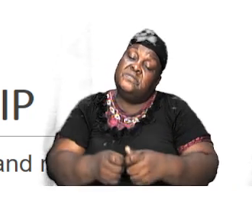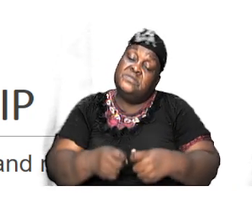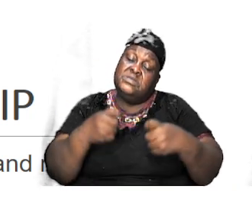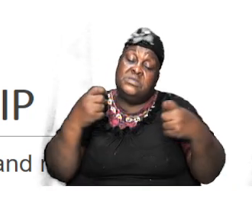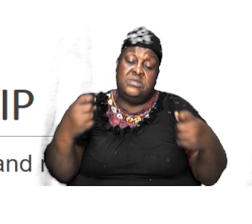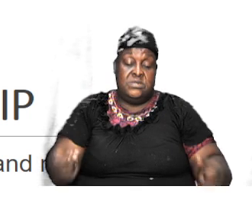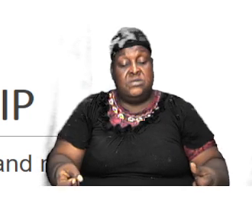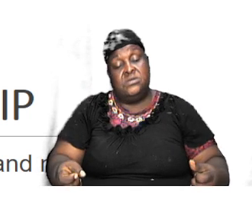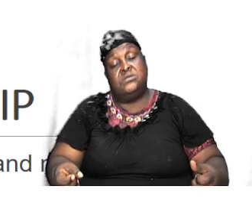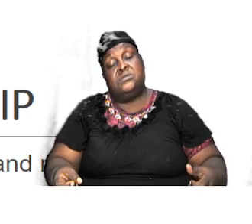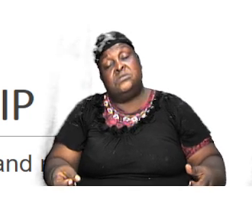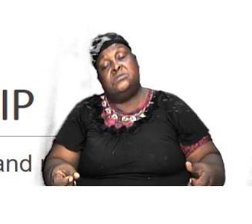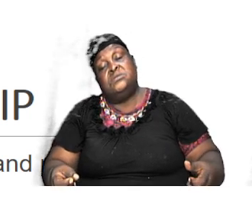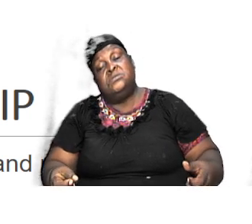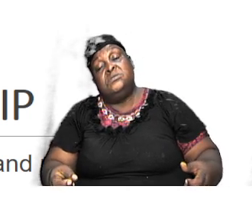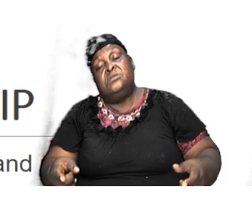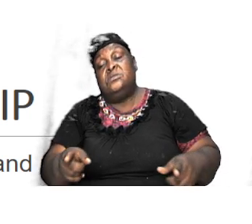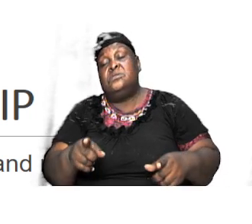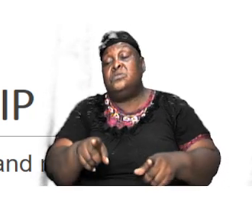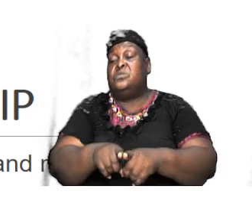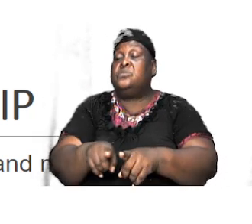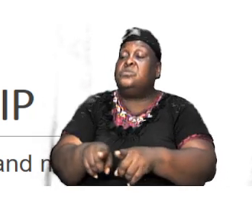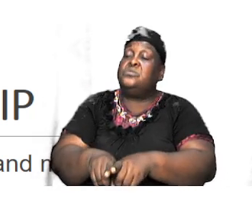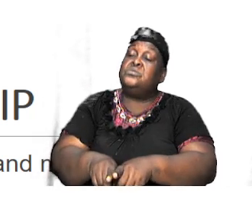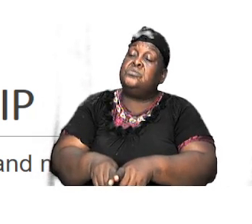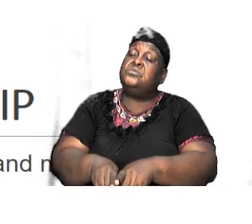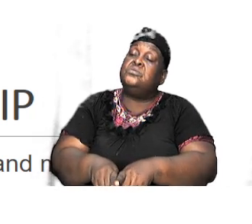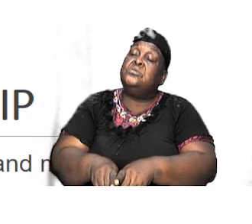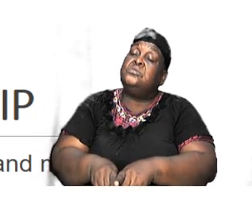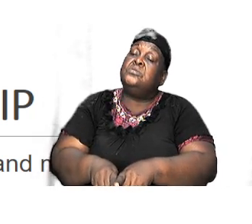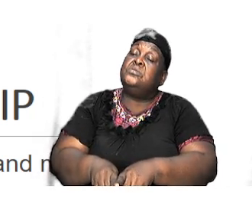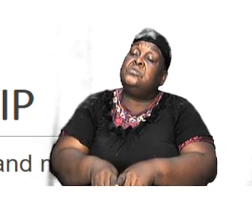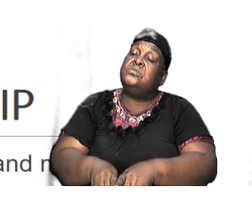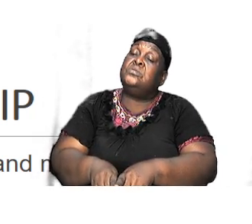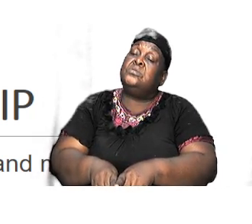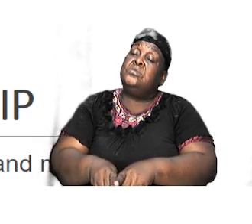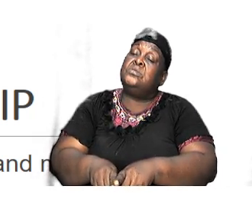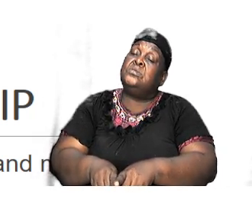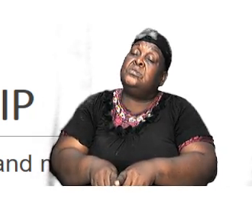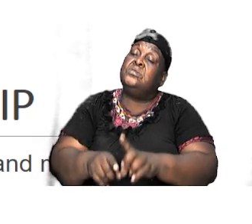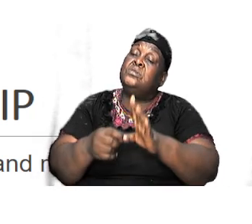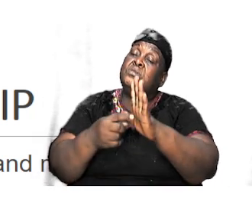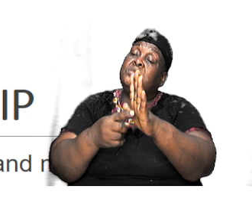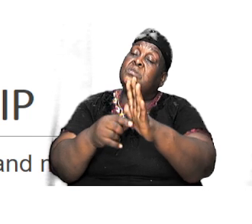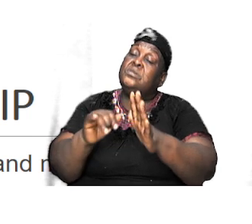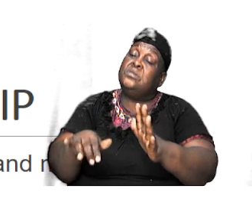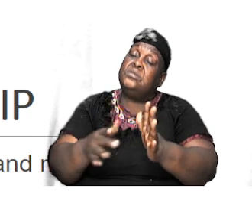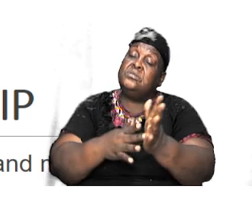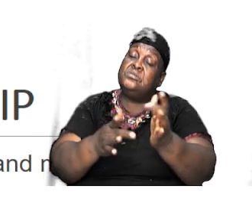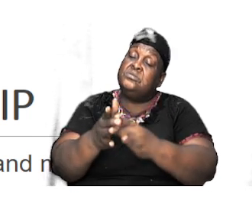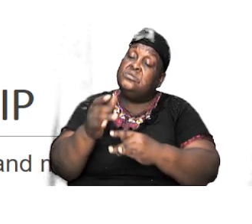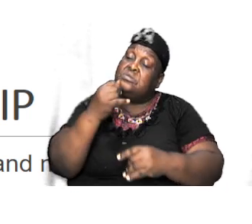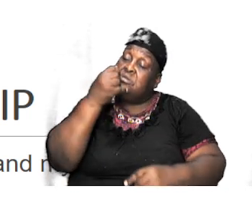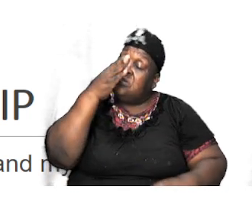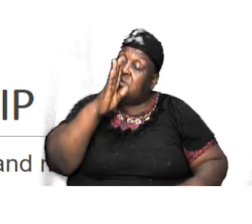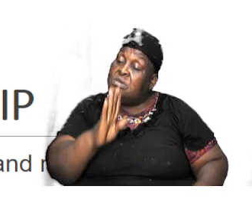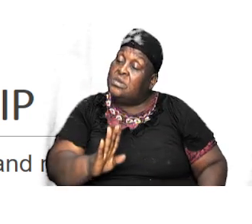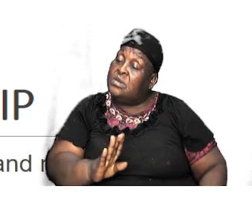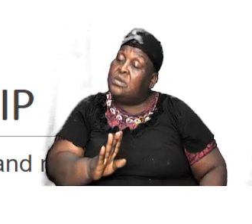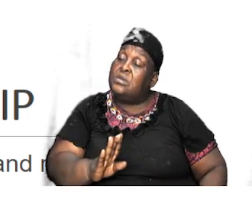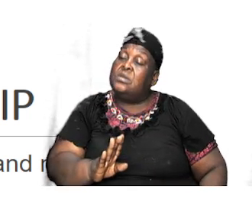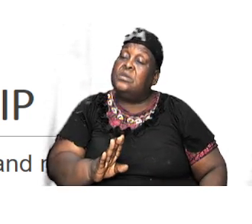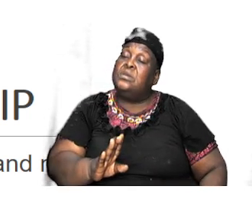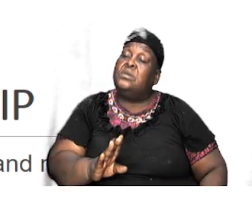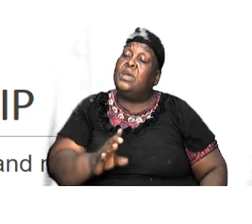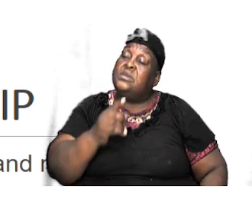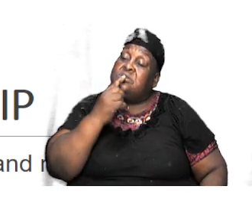we looked at earlier, was also a statement declaring that he was God. And then he actually said